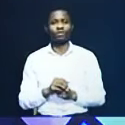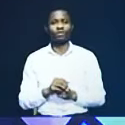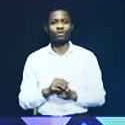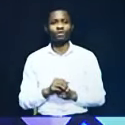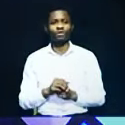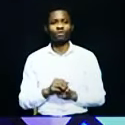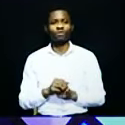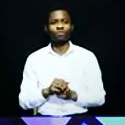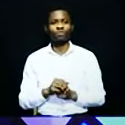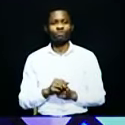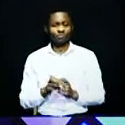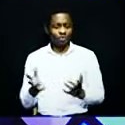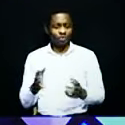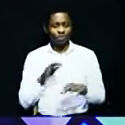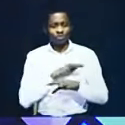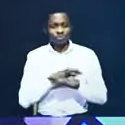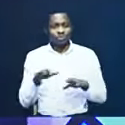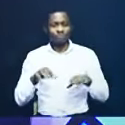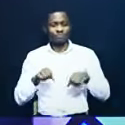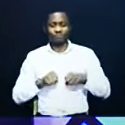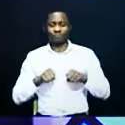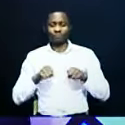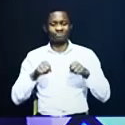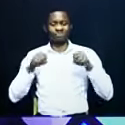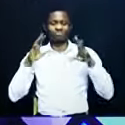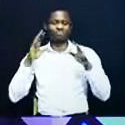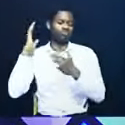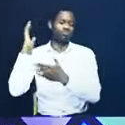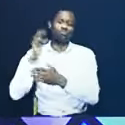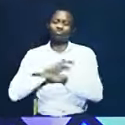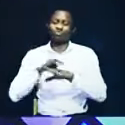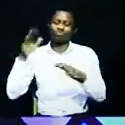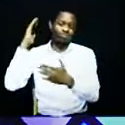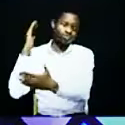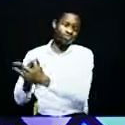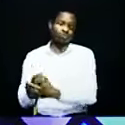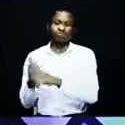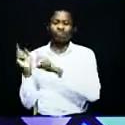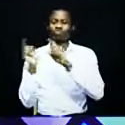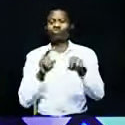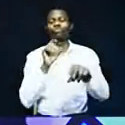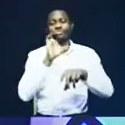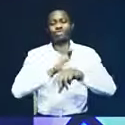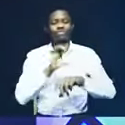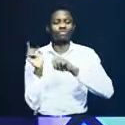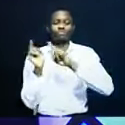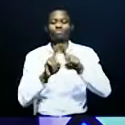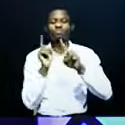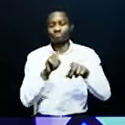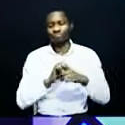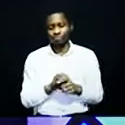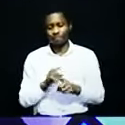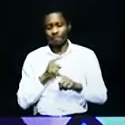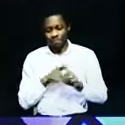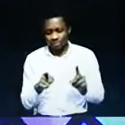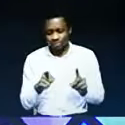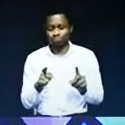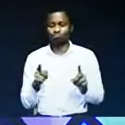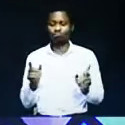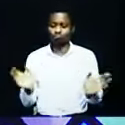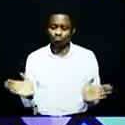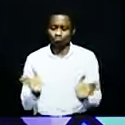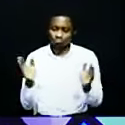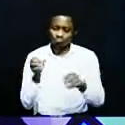Na mumma yenya yahu inchemu sedi ebinum enya enye ne mumma yentutu yahu yahu